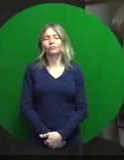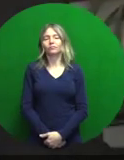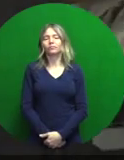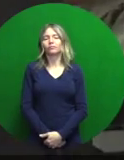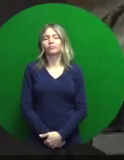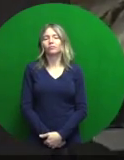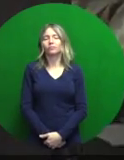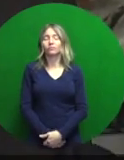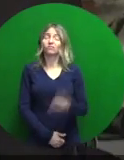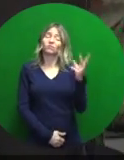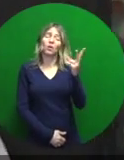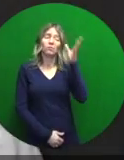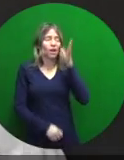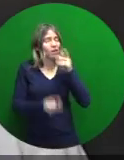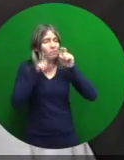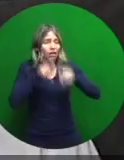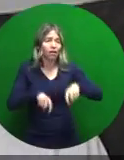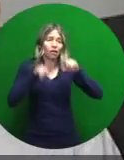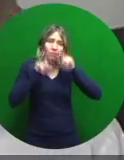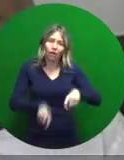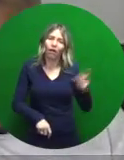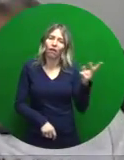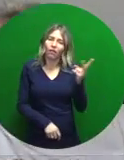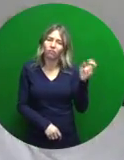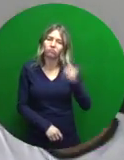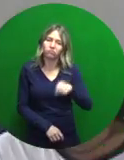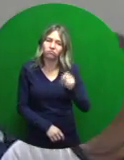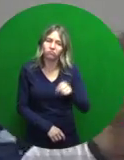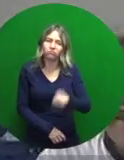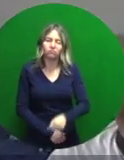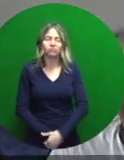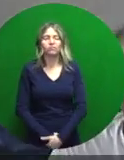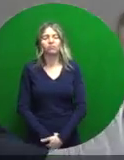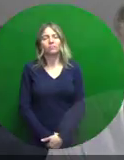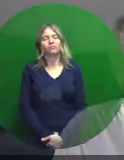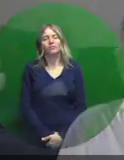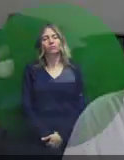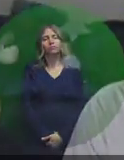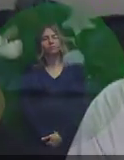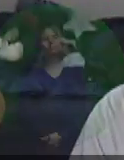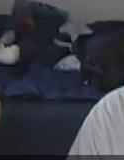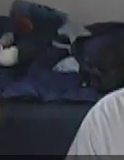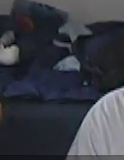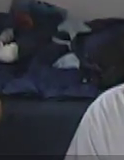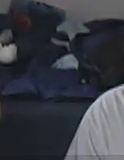And they had no choice at all but to let her go, and they would both be crying.